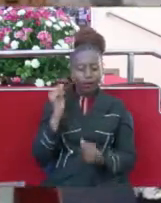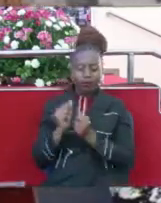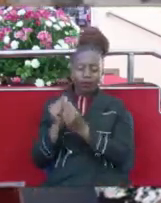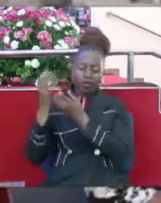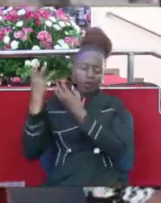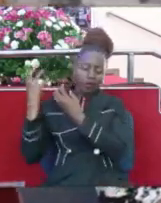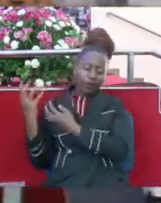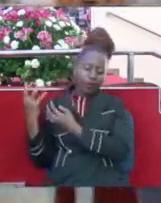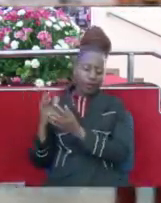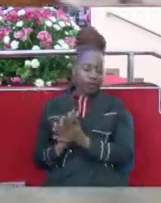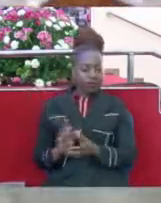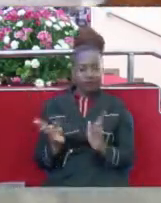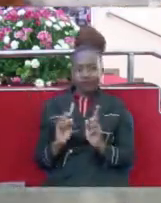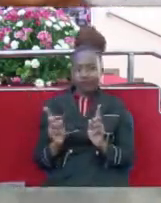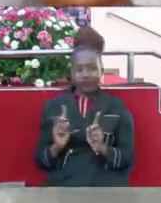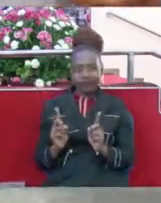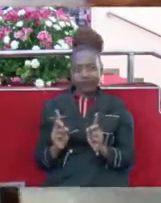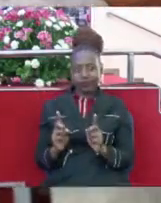say, I am taking ground.